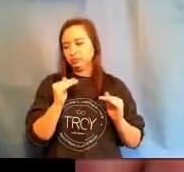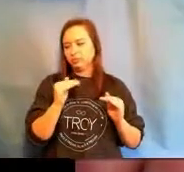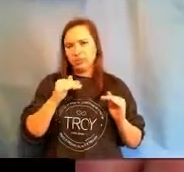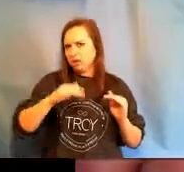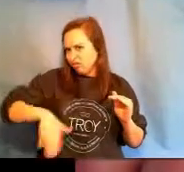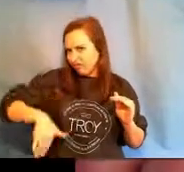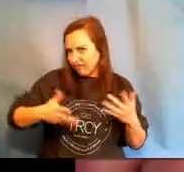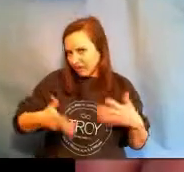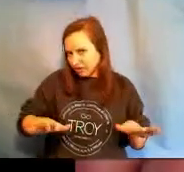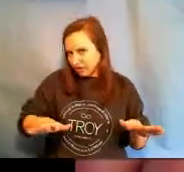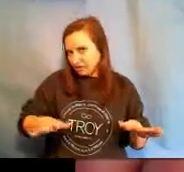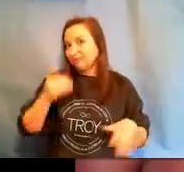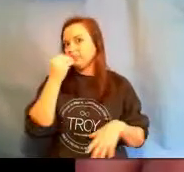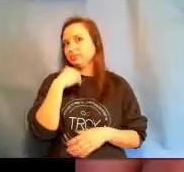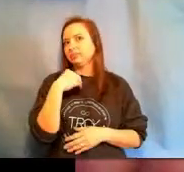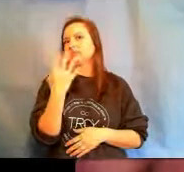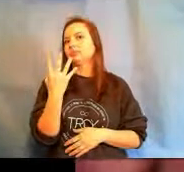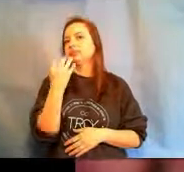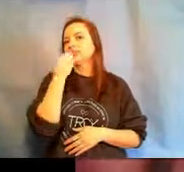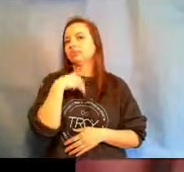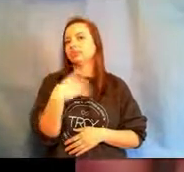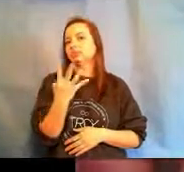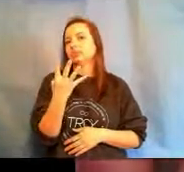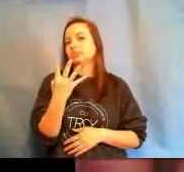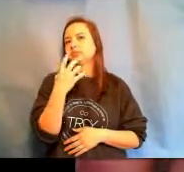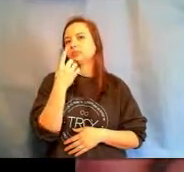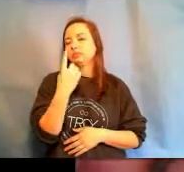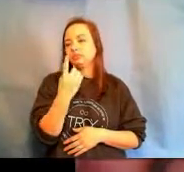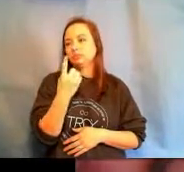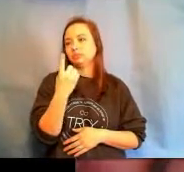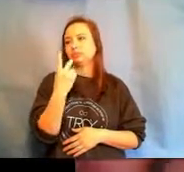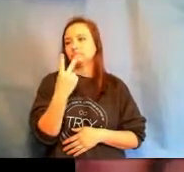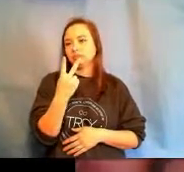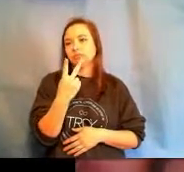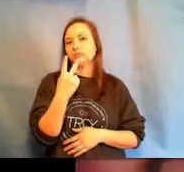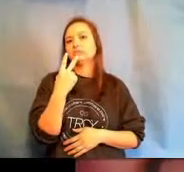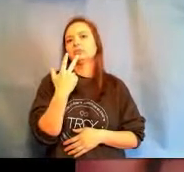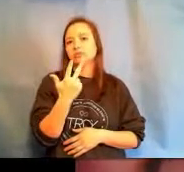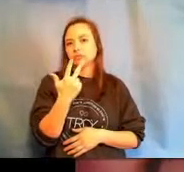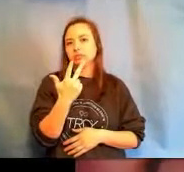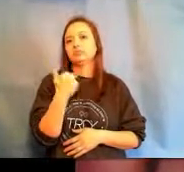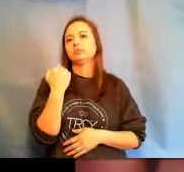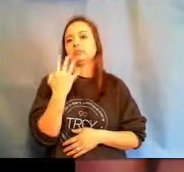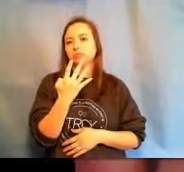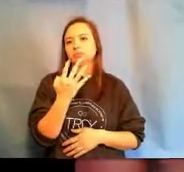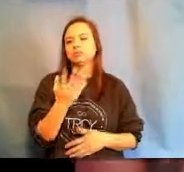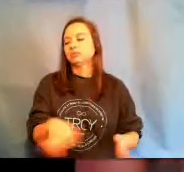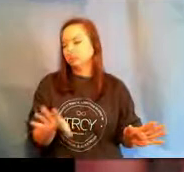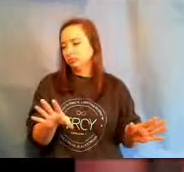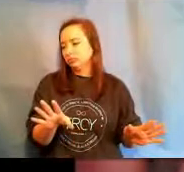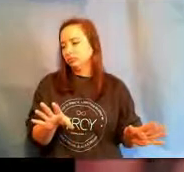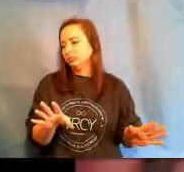not done because she also ate 4 more. So I'm going to mark those out too. So 1, 2, 3,